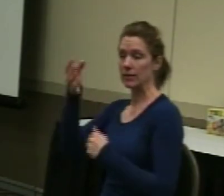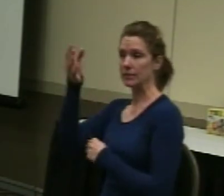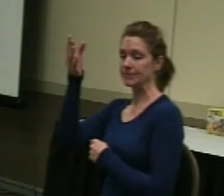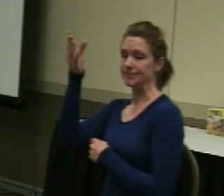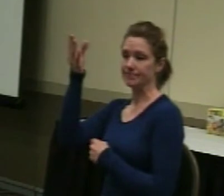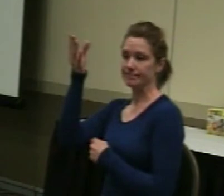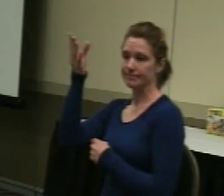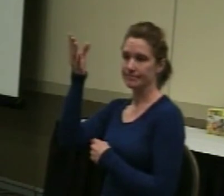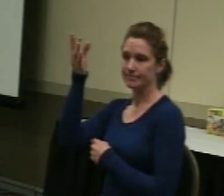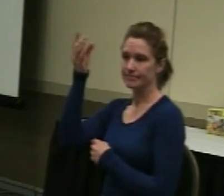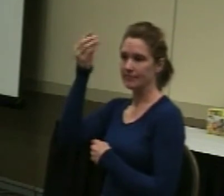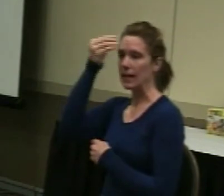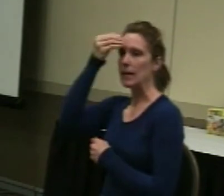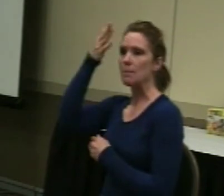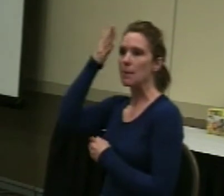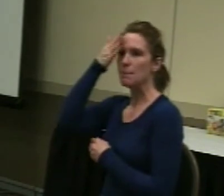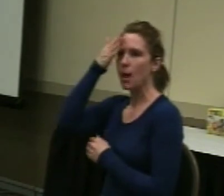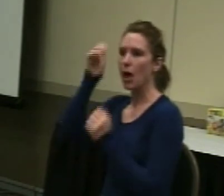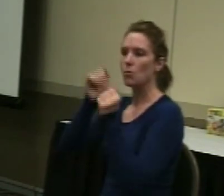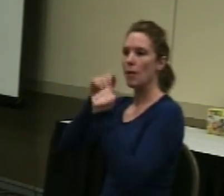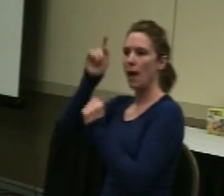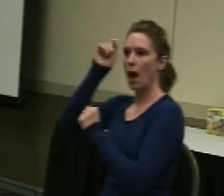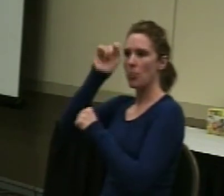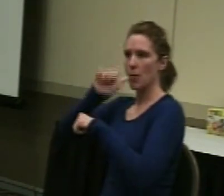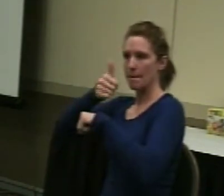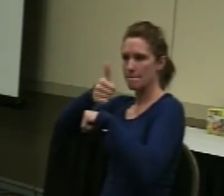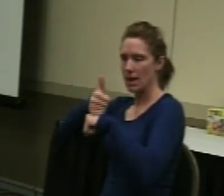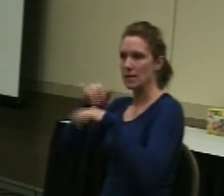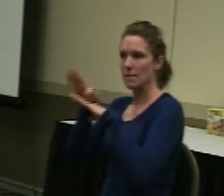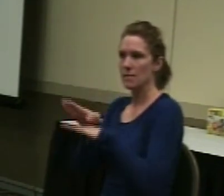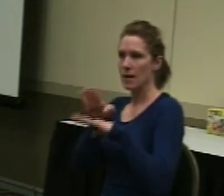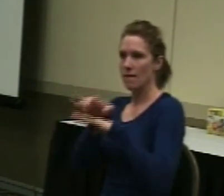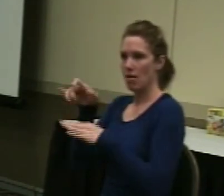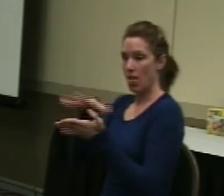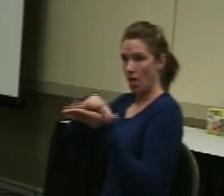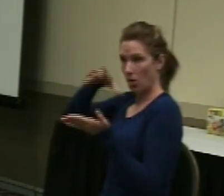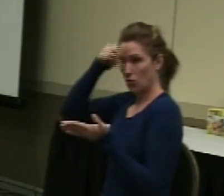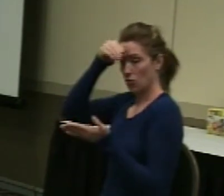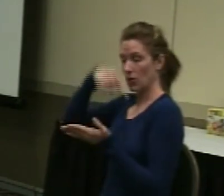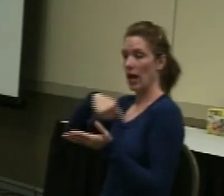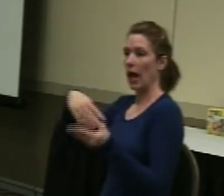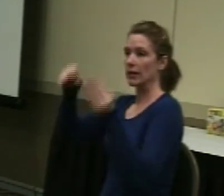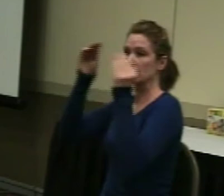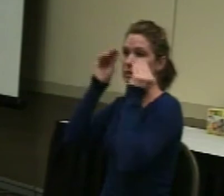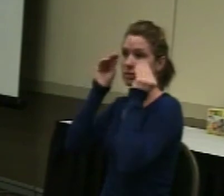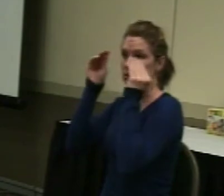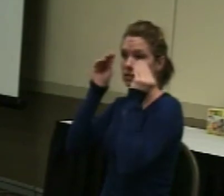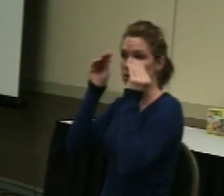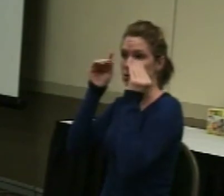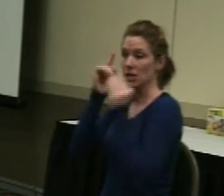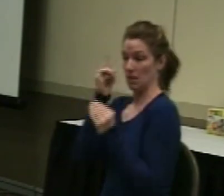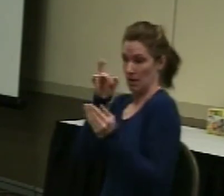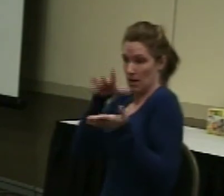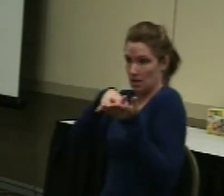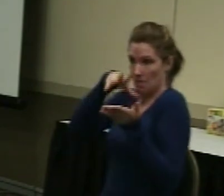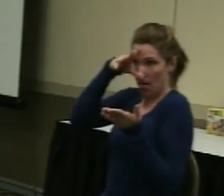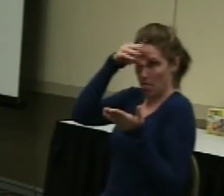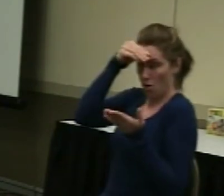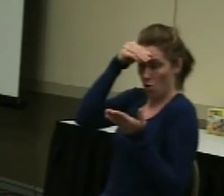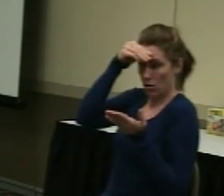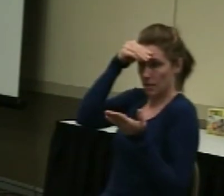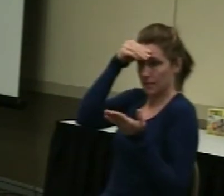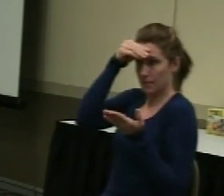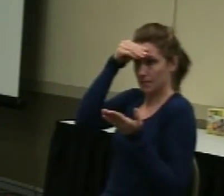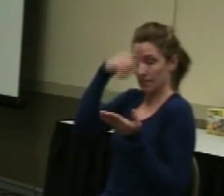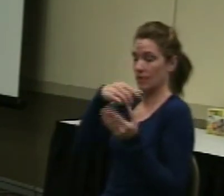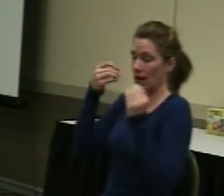that with our theoretical base, behavior is learned. I teach. When something needs to be learned, I go